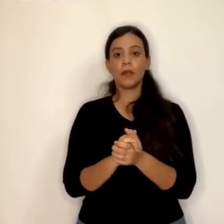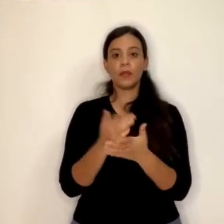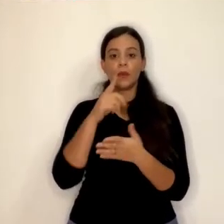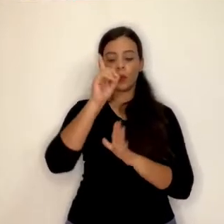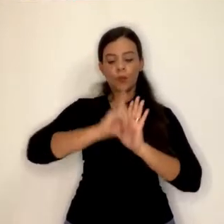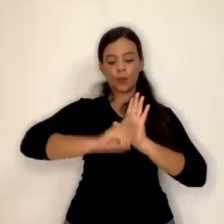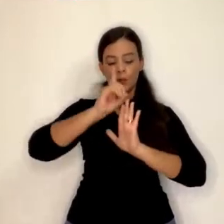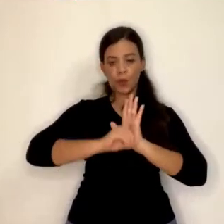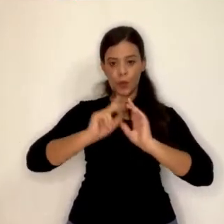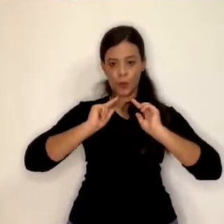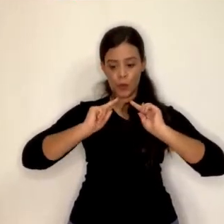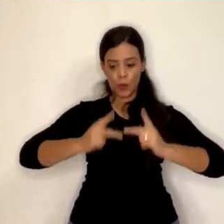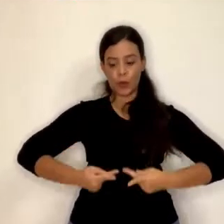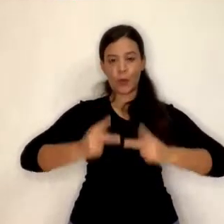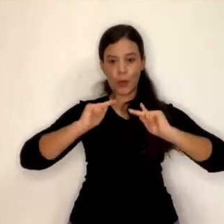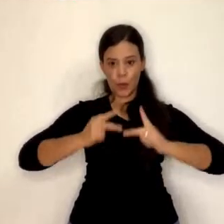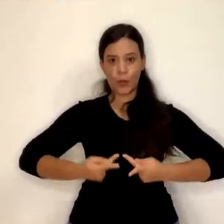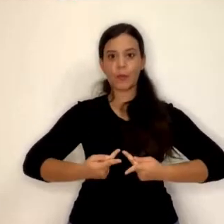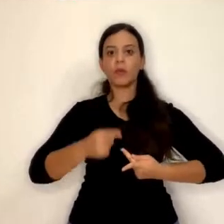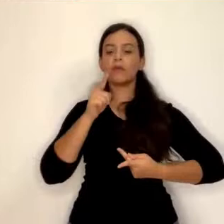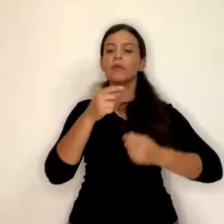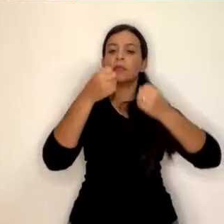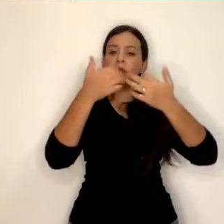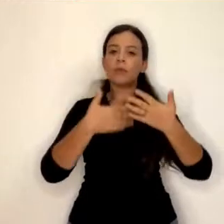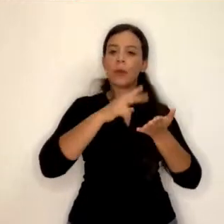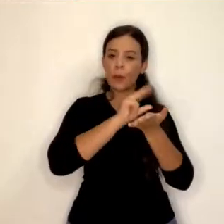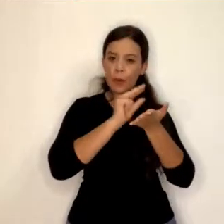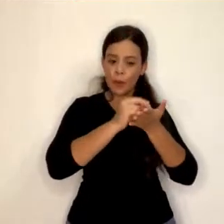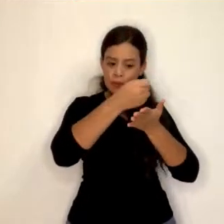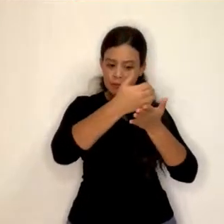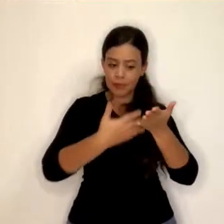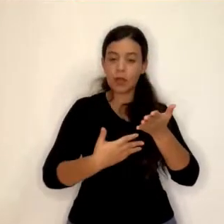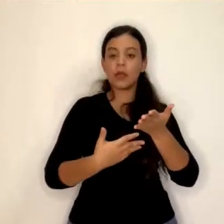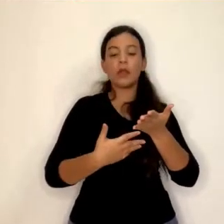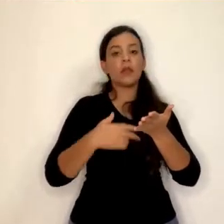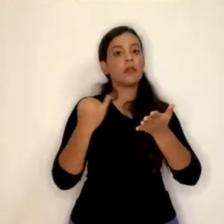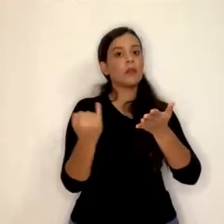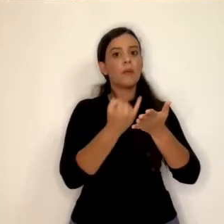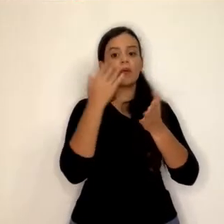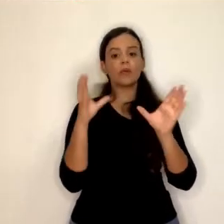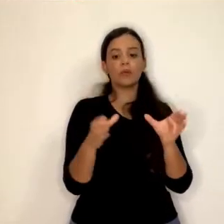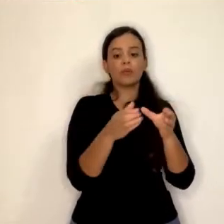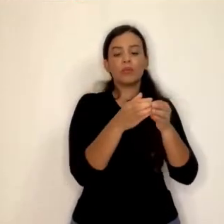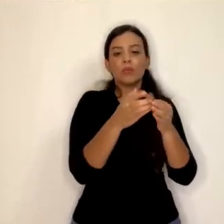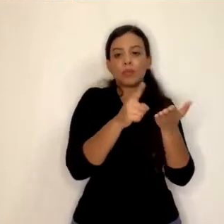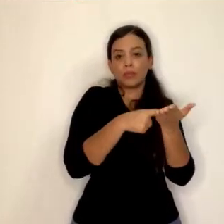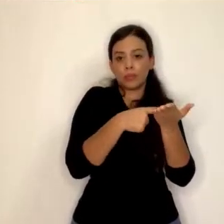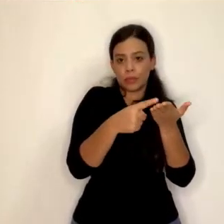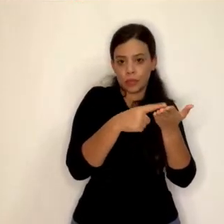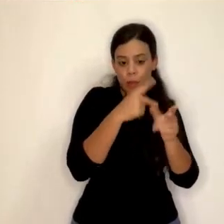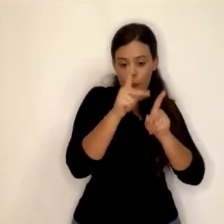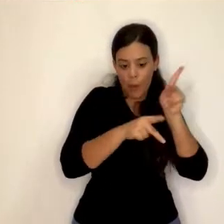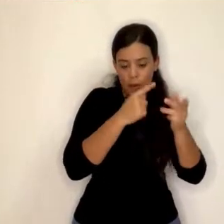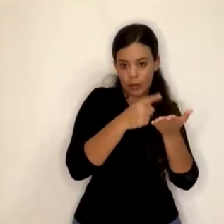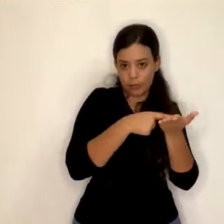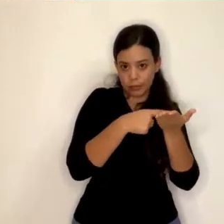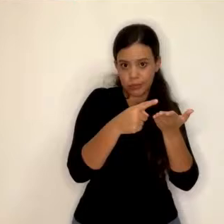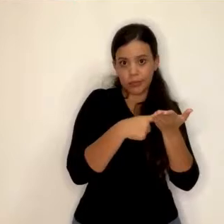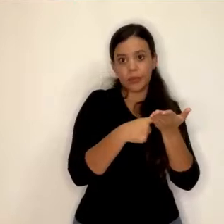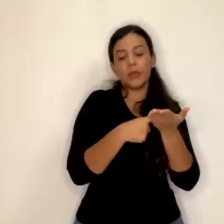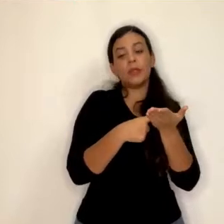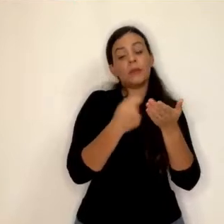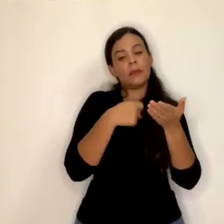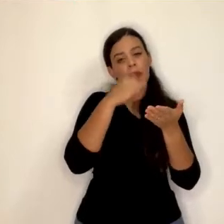the International Magazine of Human Rights, in which you talk about the importance of the white population